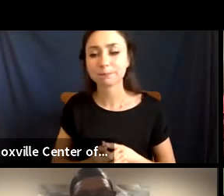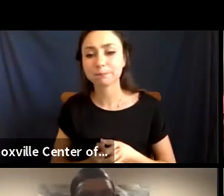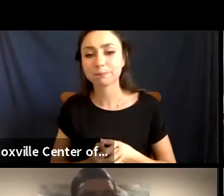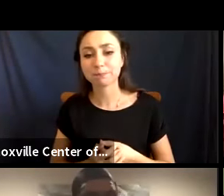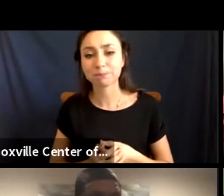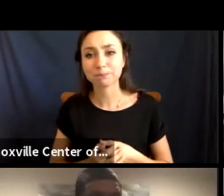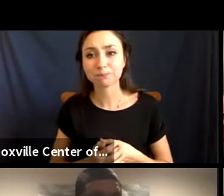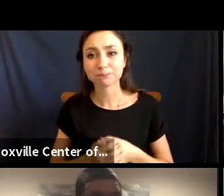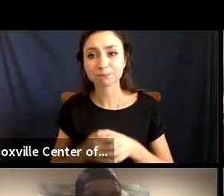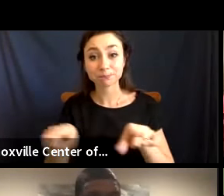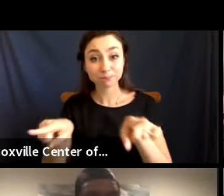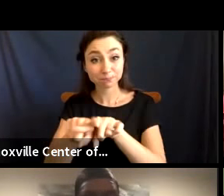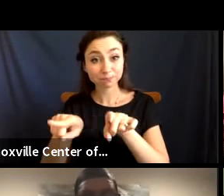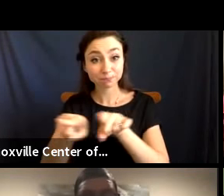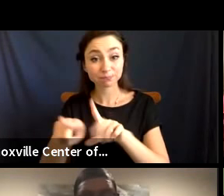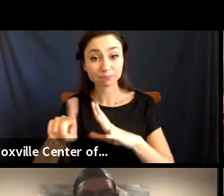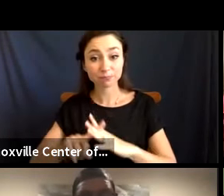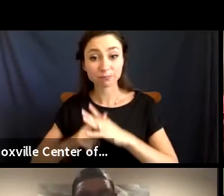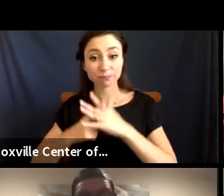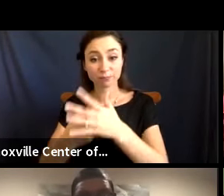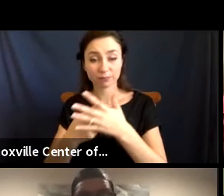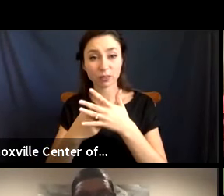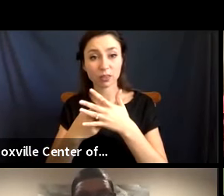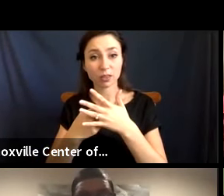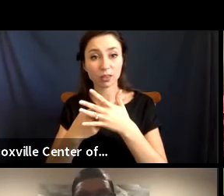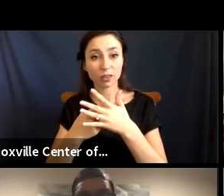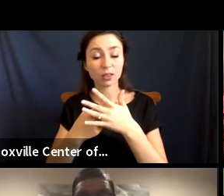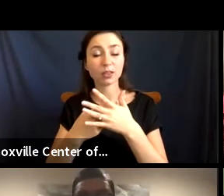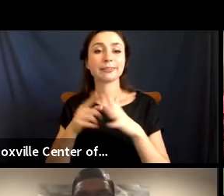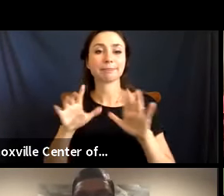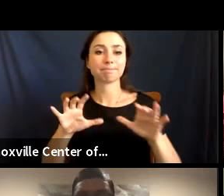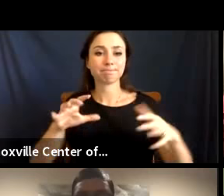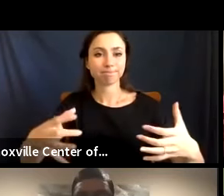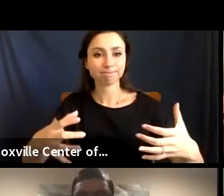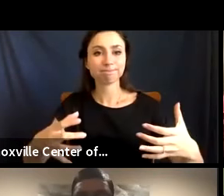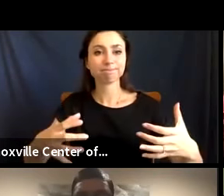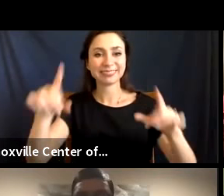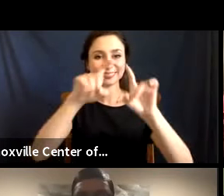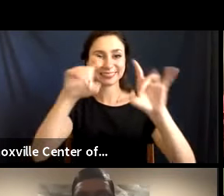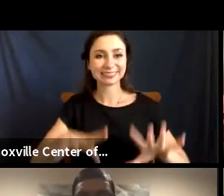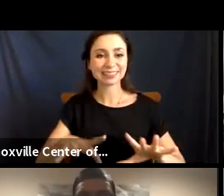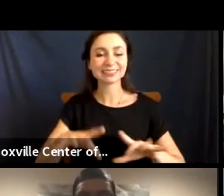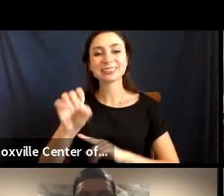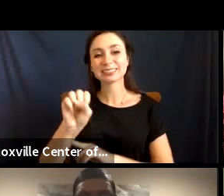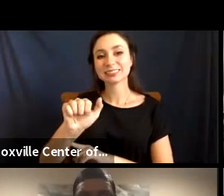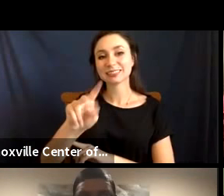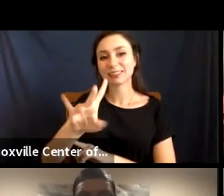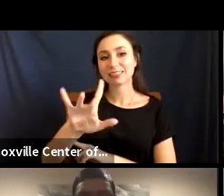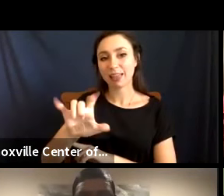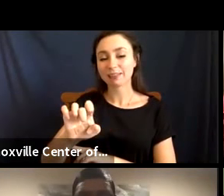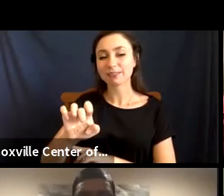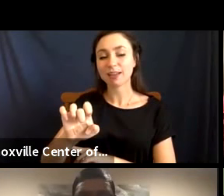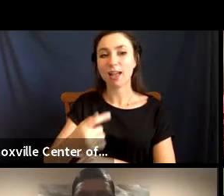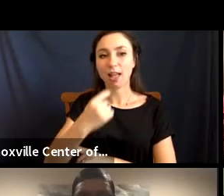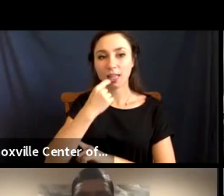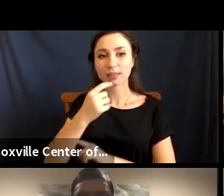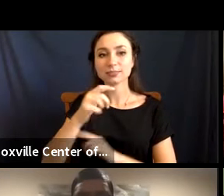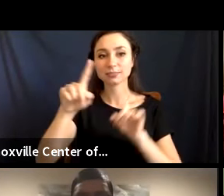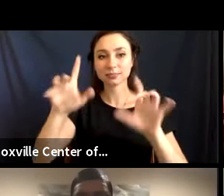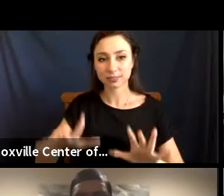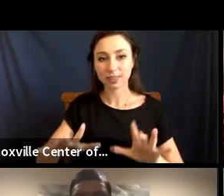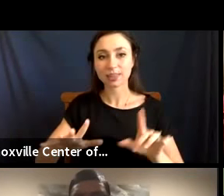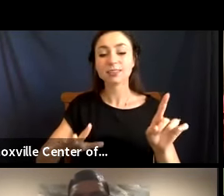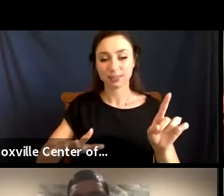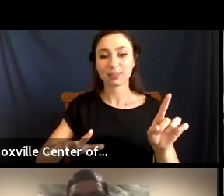We've also started pooled saliva testing at some residence halls. The pooled saliva testing allows us to